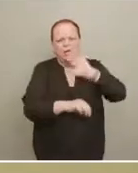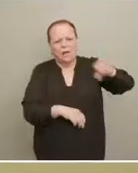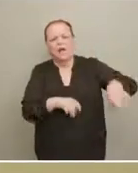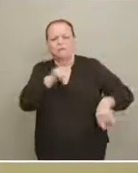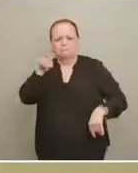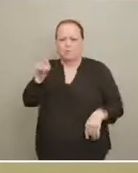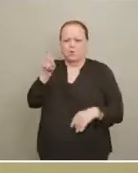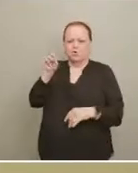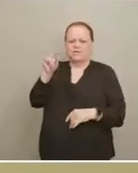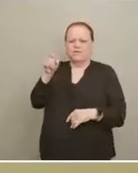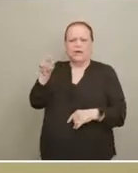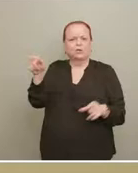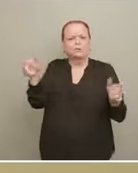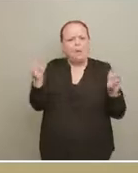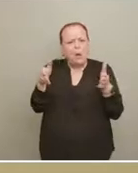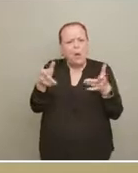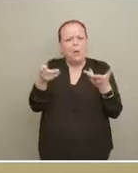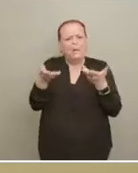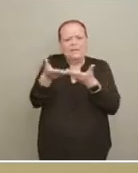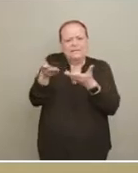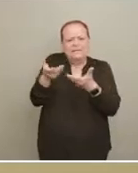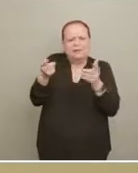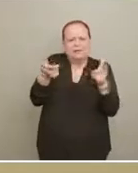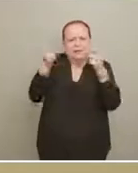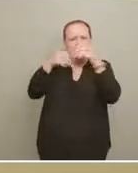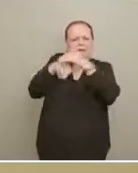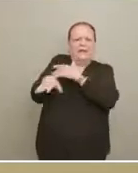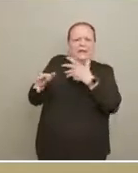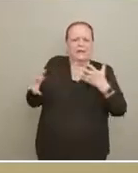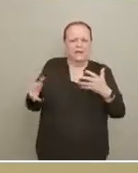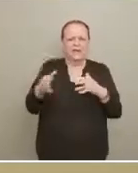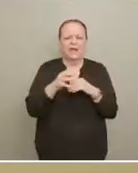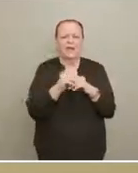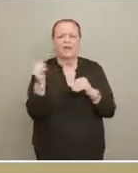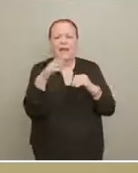get their urgent care for their psychiatric issues, and it's short stay, it's under